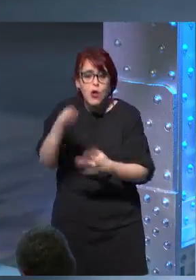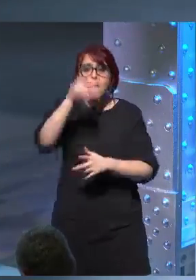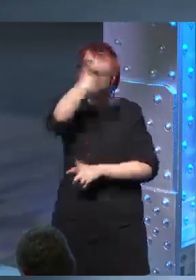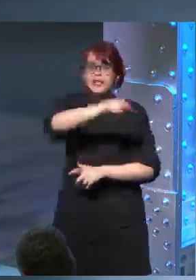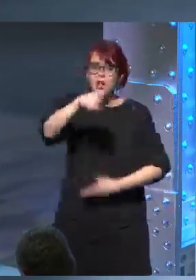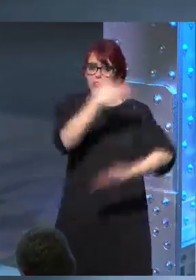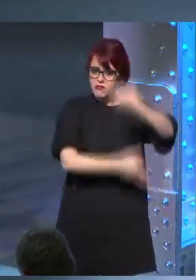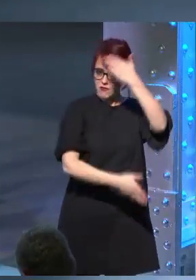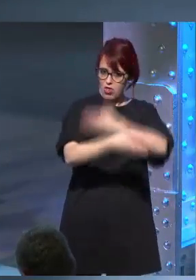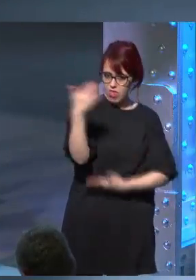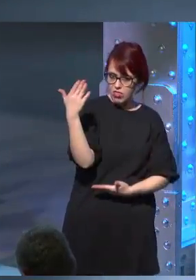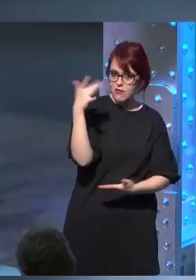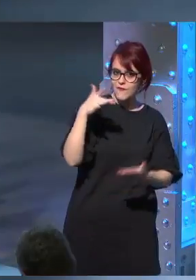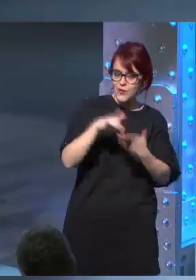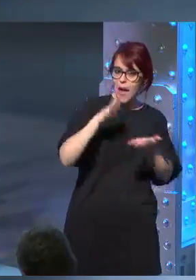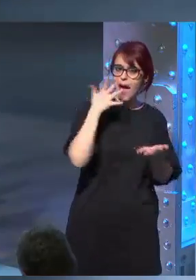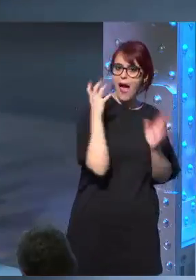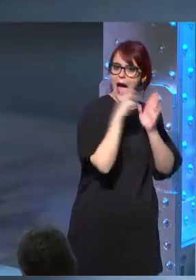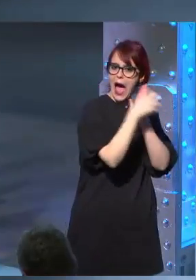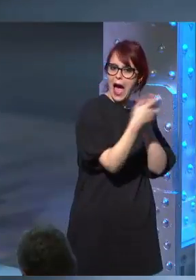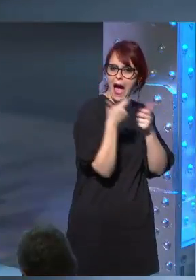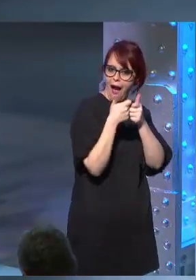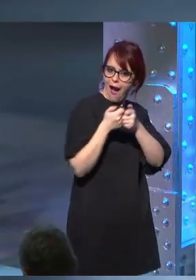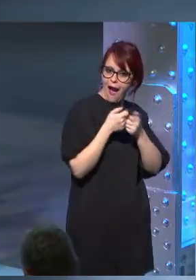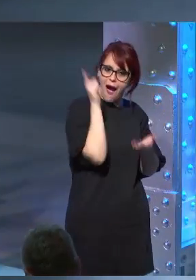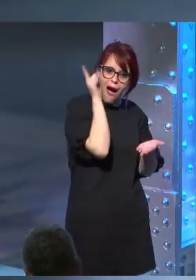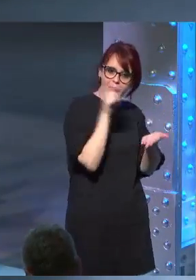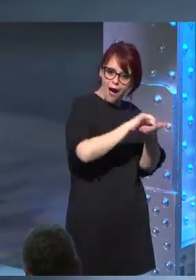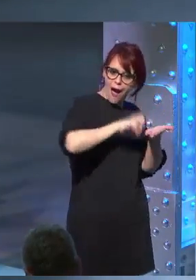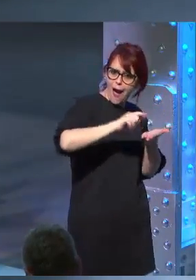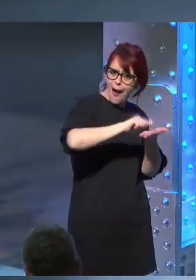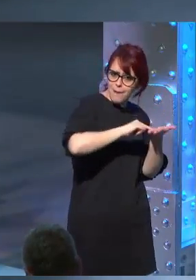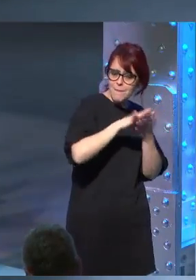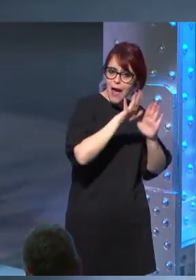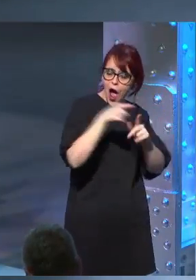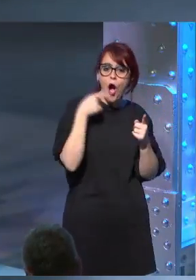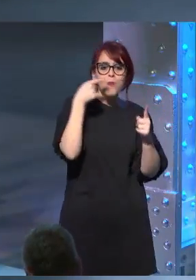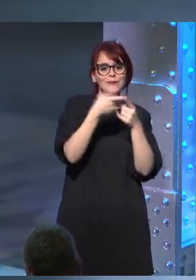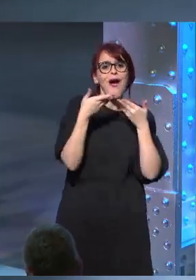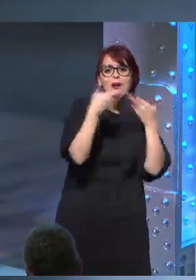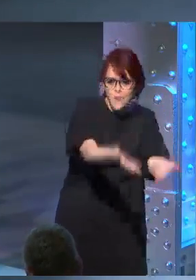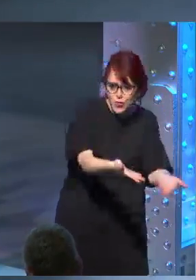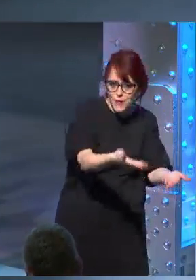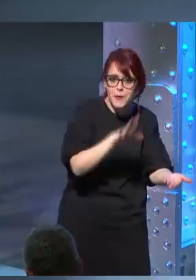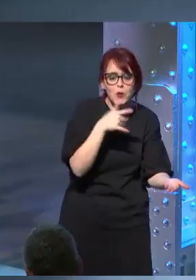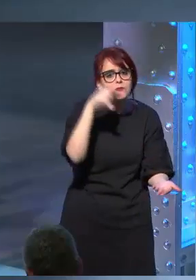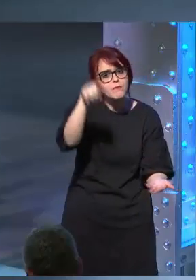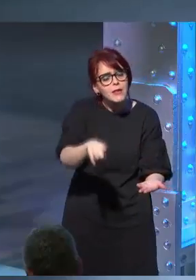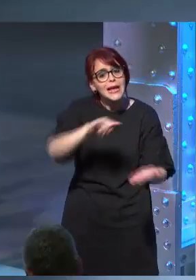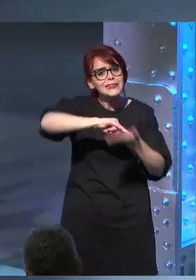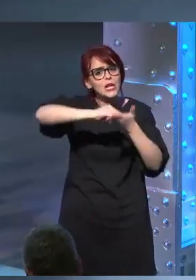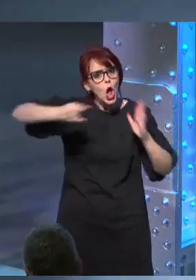to technologies that are apps that are helping people with disabilities. We need to go past the headlines because